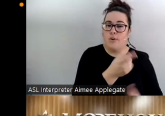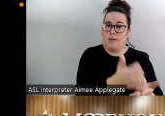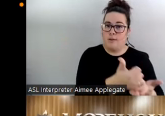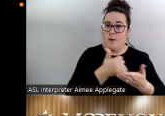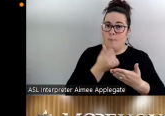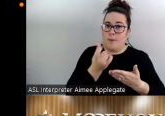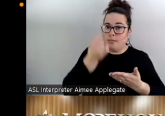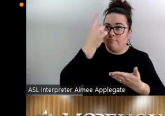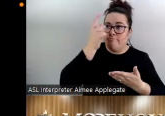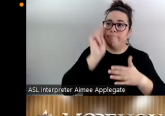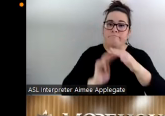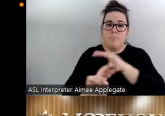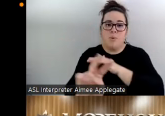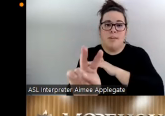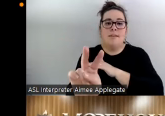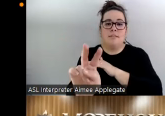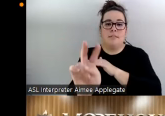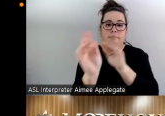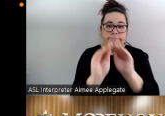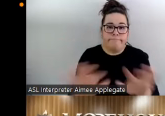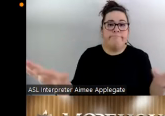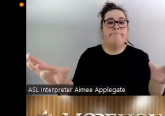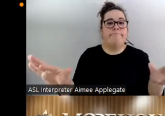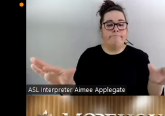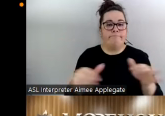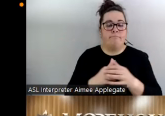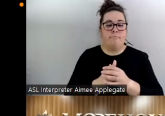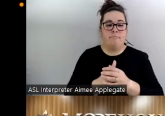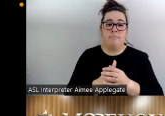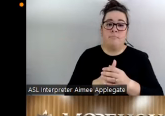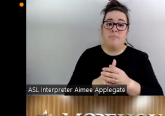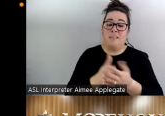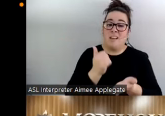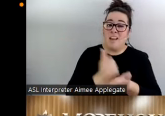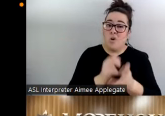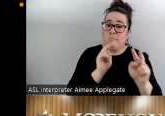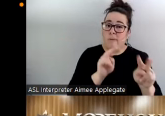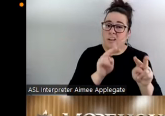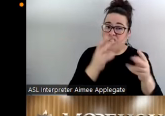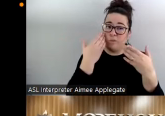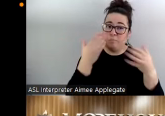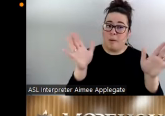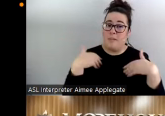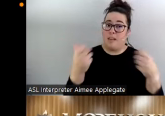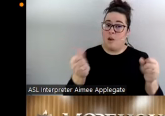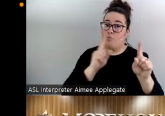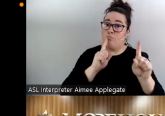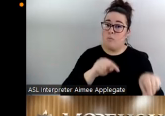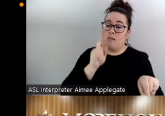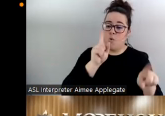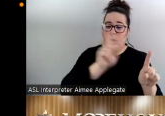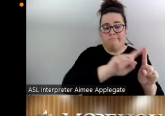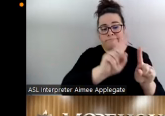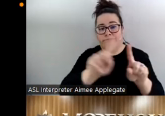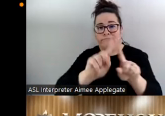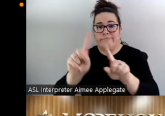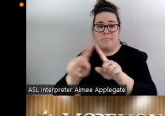predict outbreaks, to monitor public health responses to health issues, as well as thinking through some of the dissemination, as well as thinking about